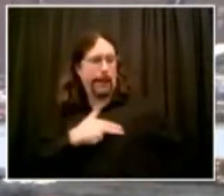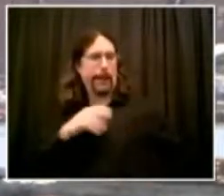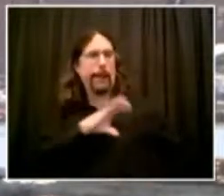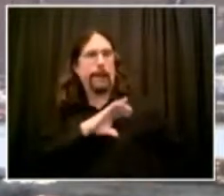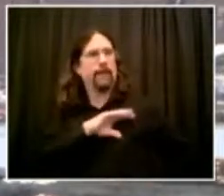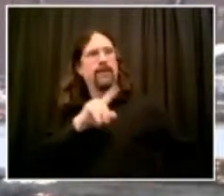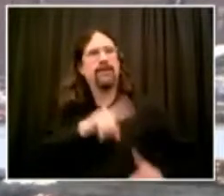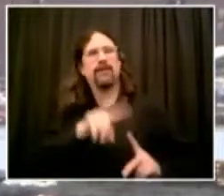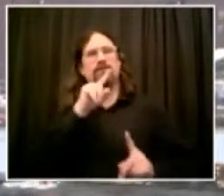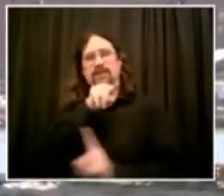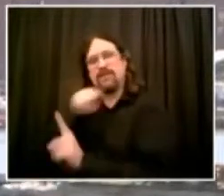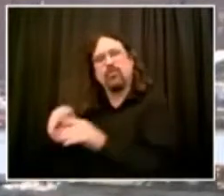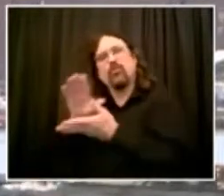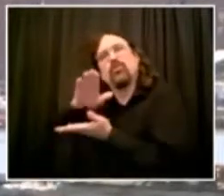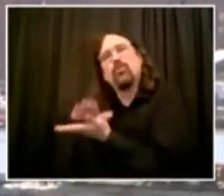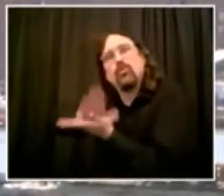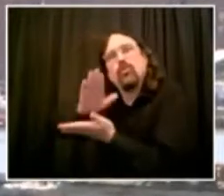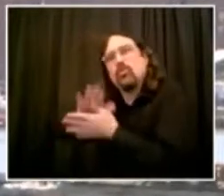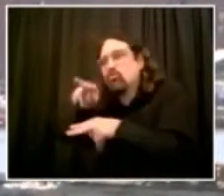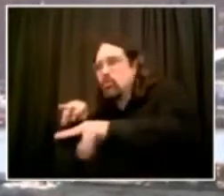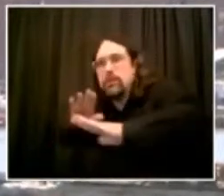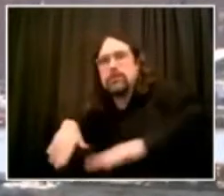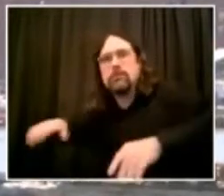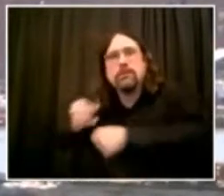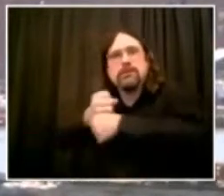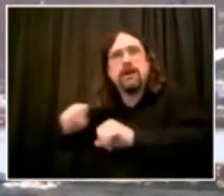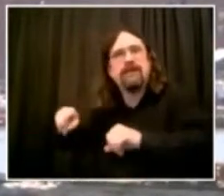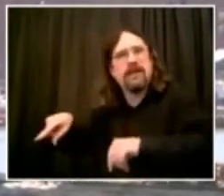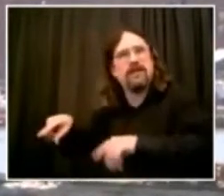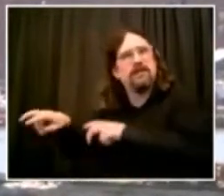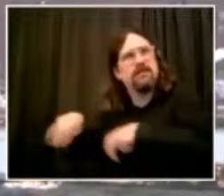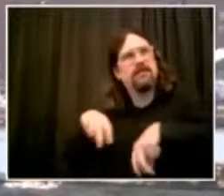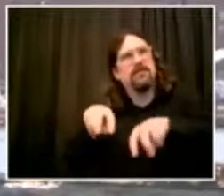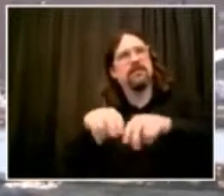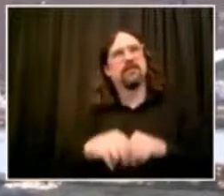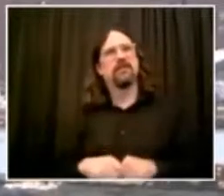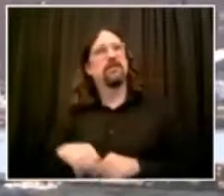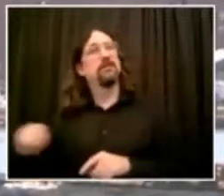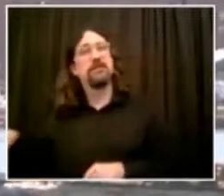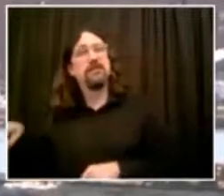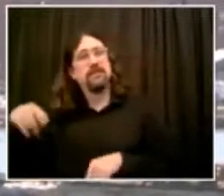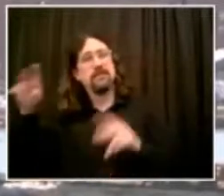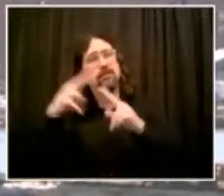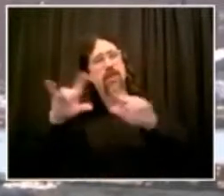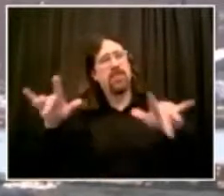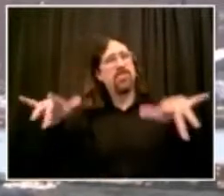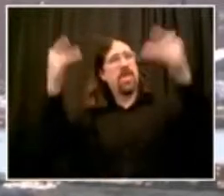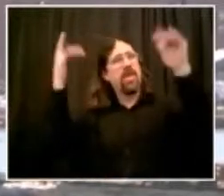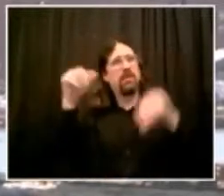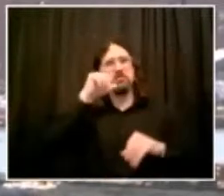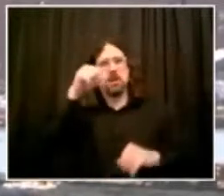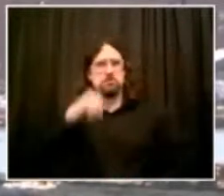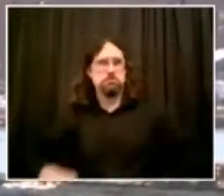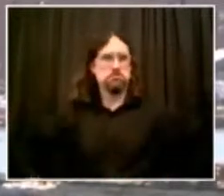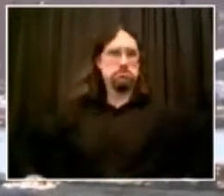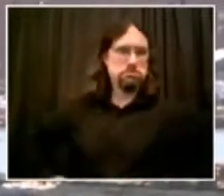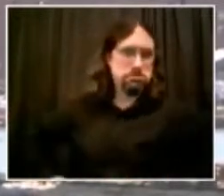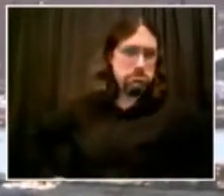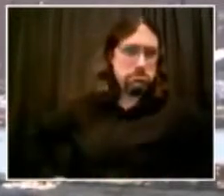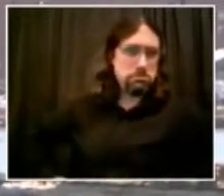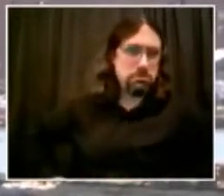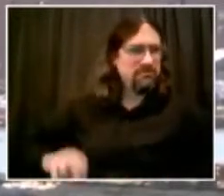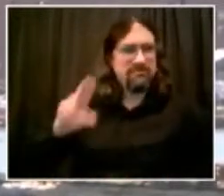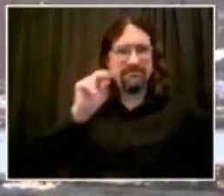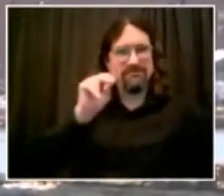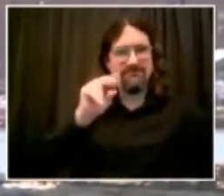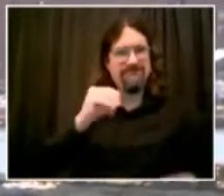face coverings. A lot of people mean to wear it, but they forget to bring it. We just want it to be there for them. Okay, who has not gone? Last call. Anyone